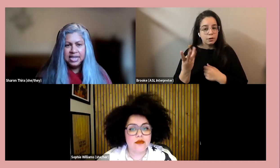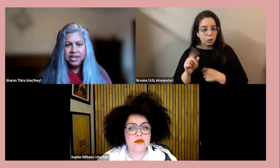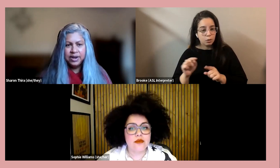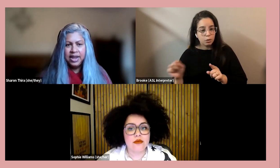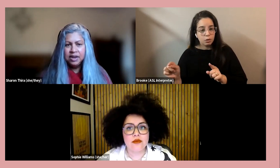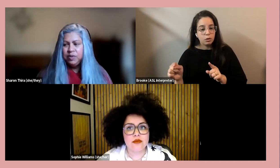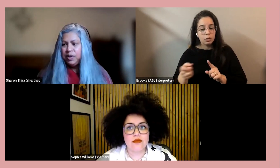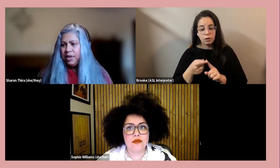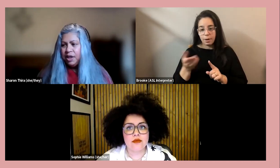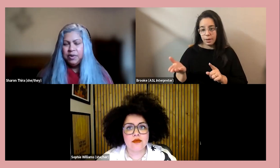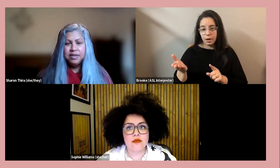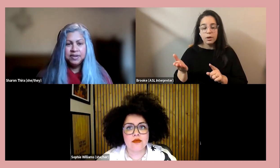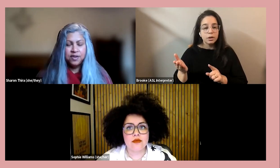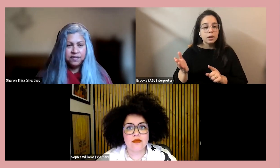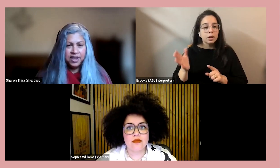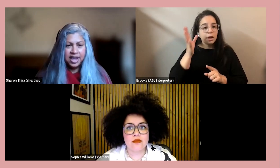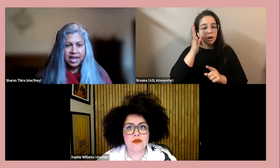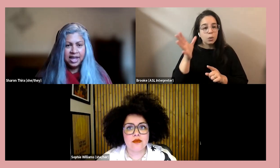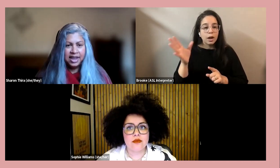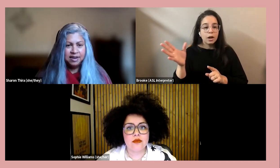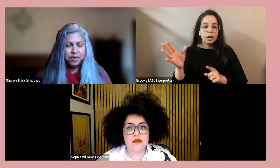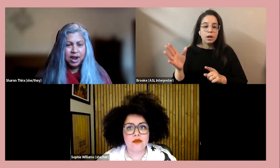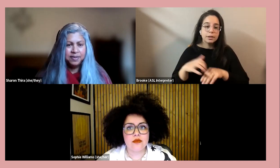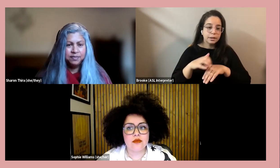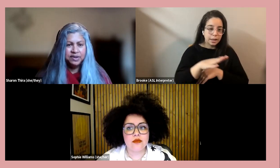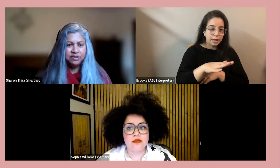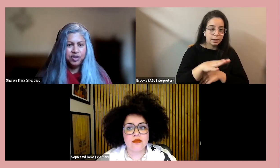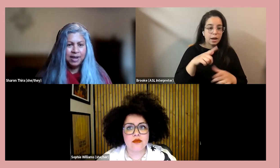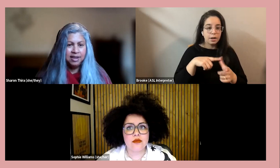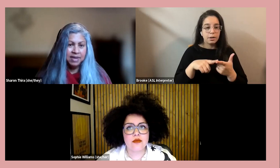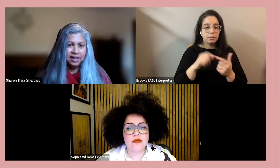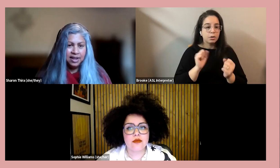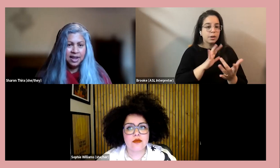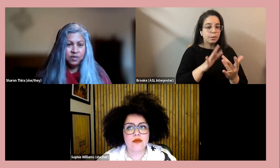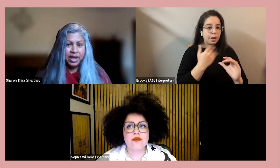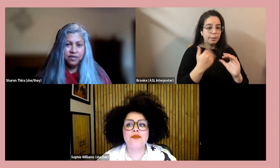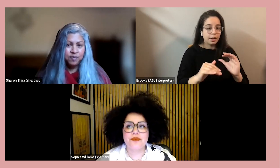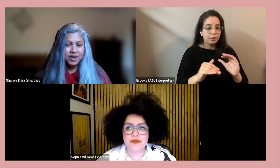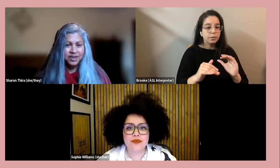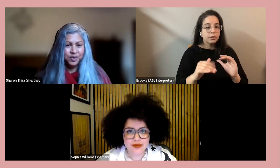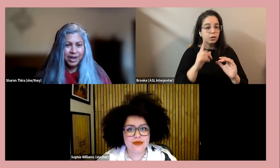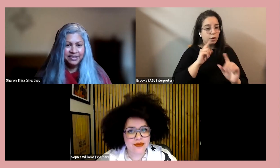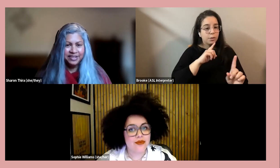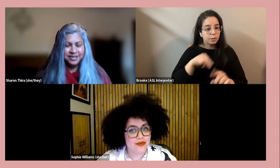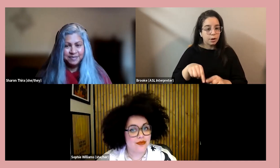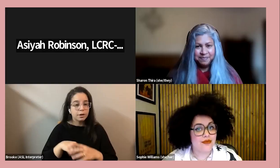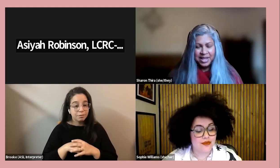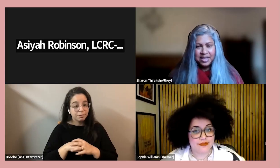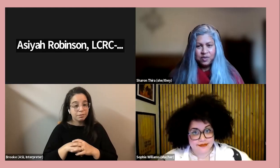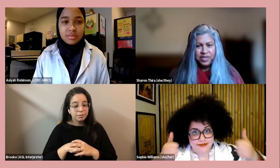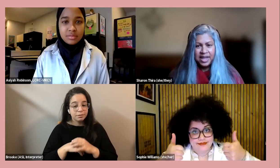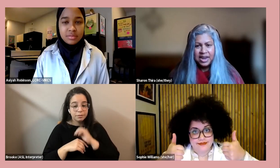in the Q&A and we will bring them to Sophie and perhaps reach out to you by email as a way of responding to your questions.